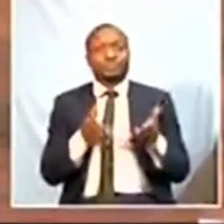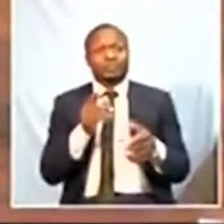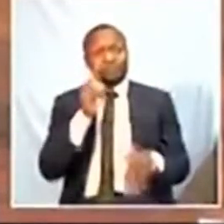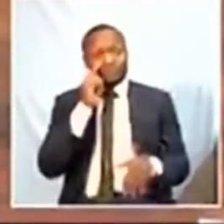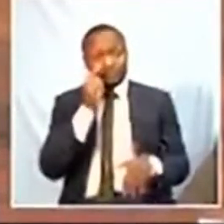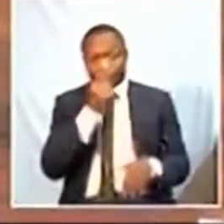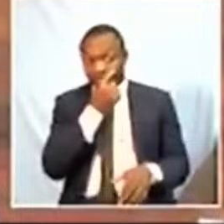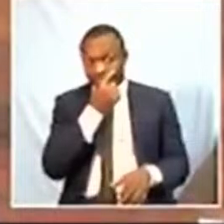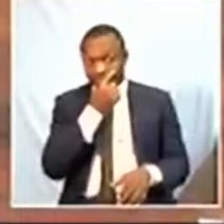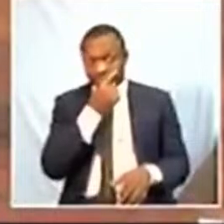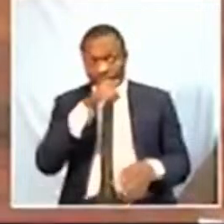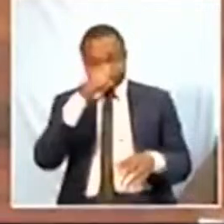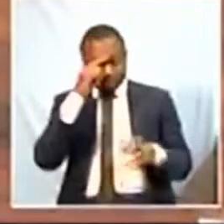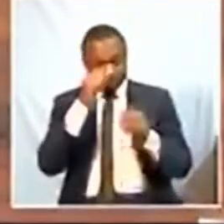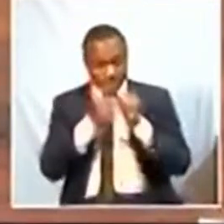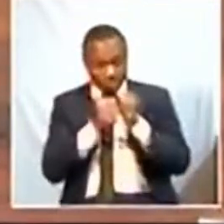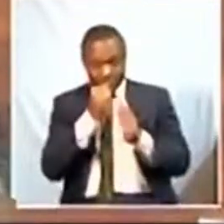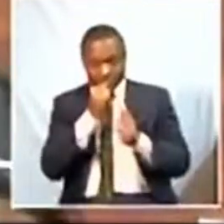eyes, because of age,